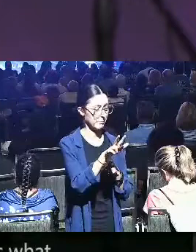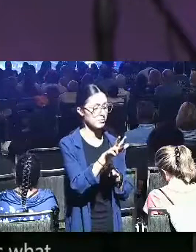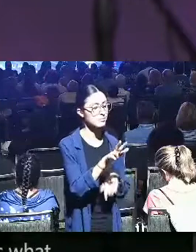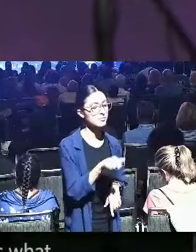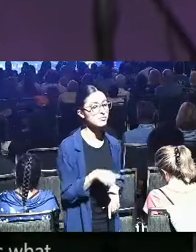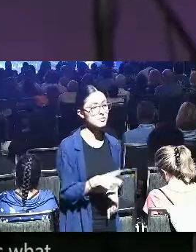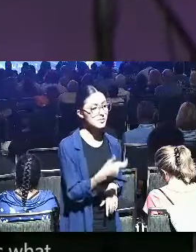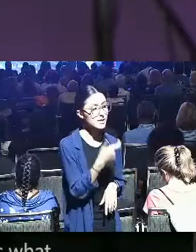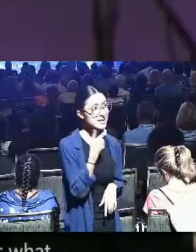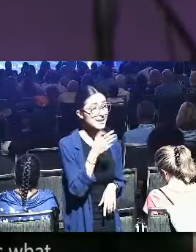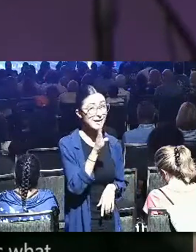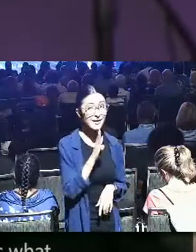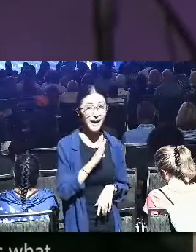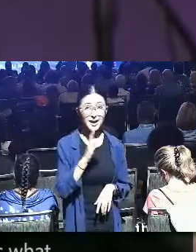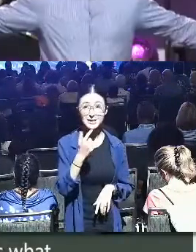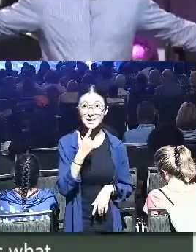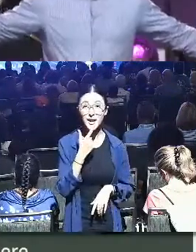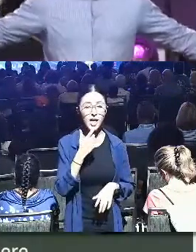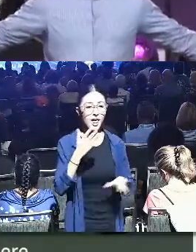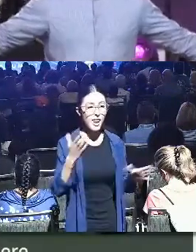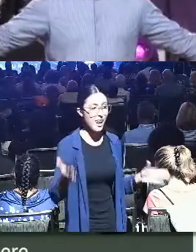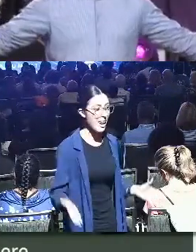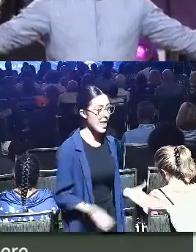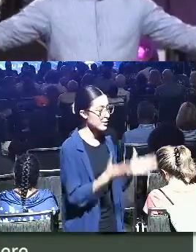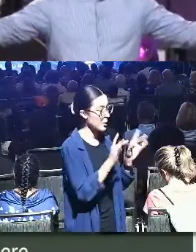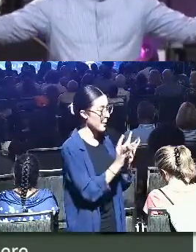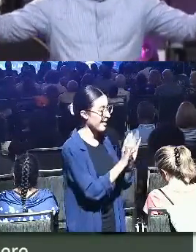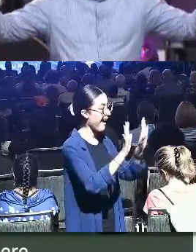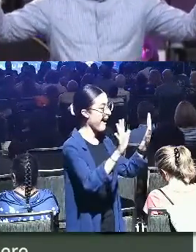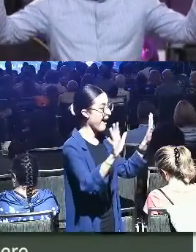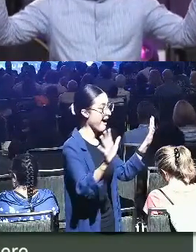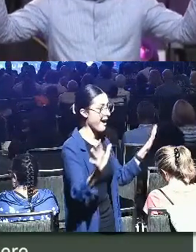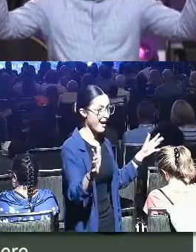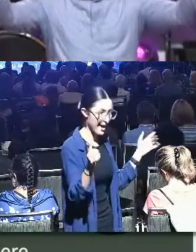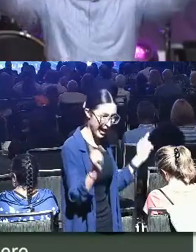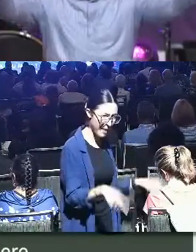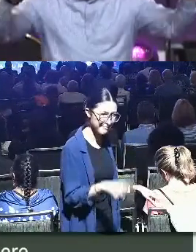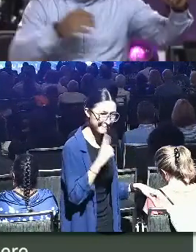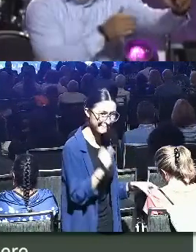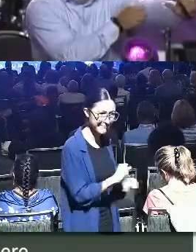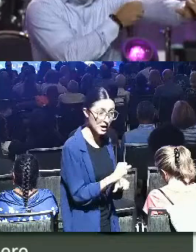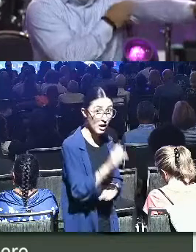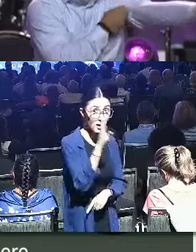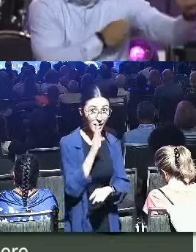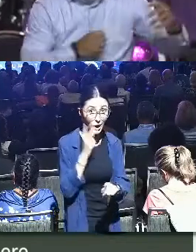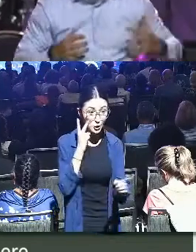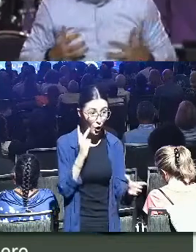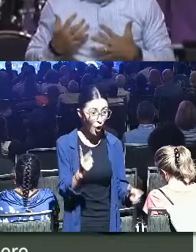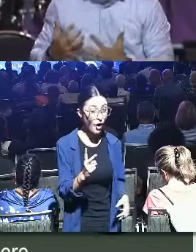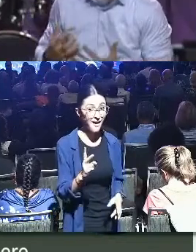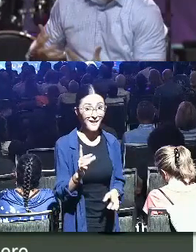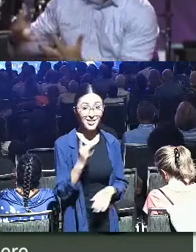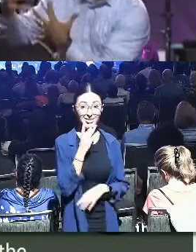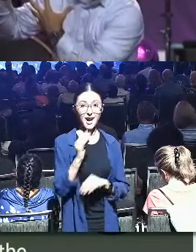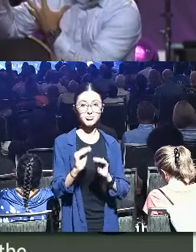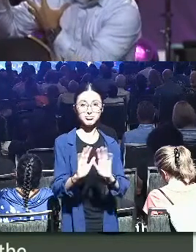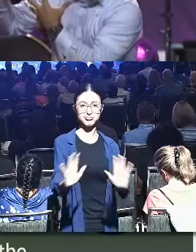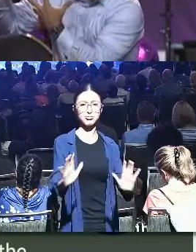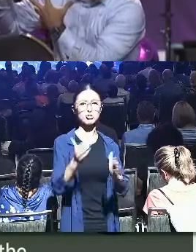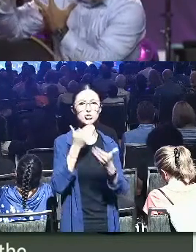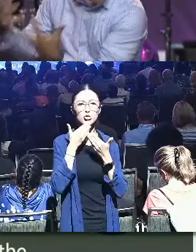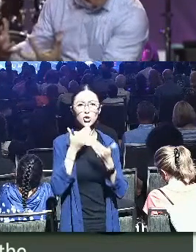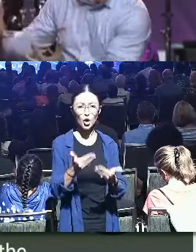there be light, and there was light. God saw that the light was good, and he separated the light from the darkness. God called the